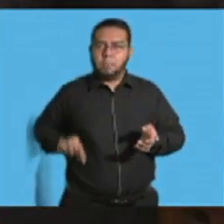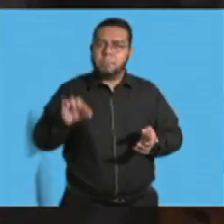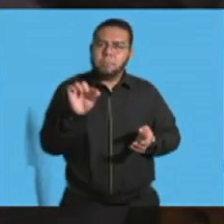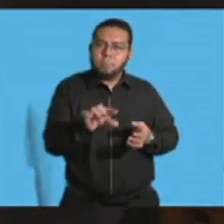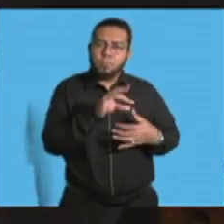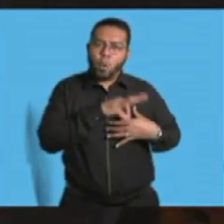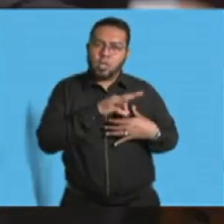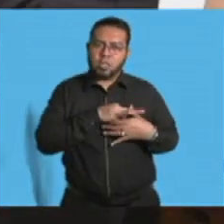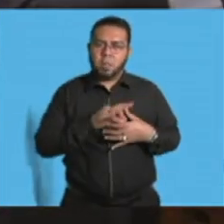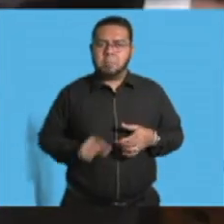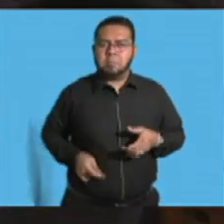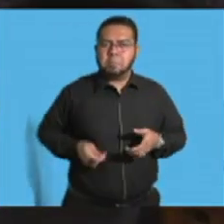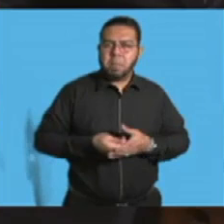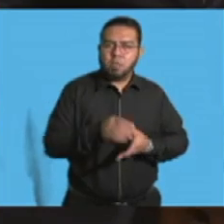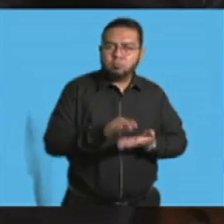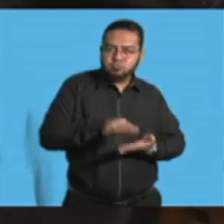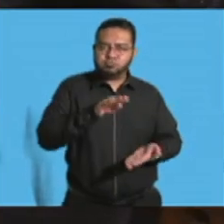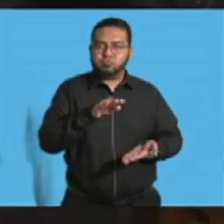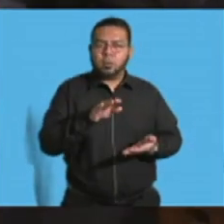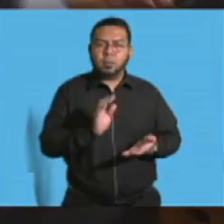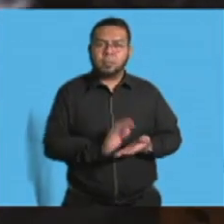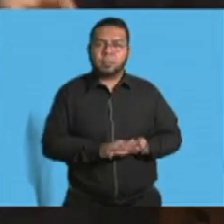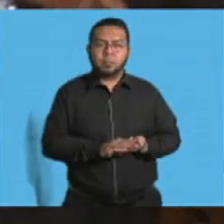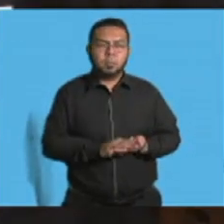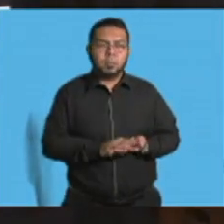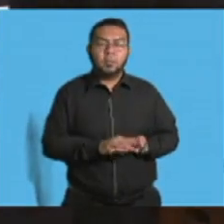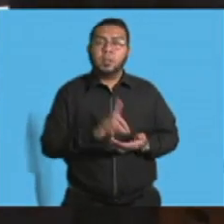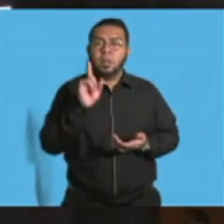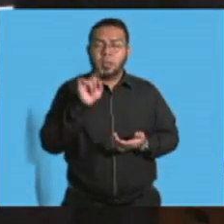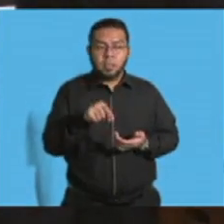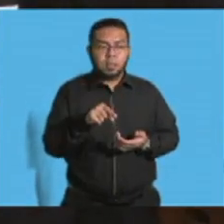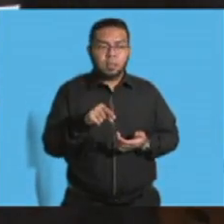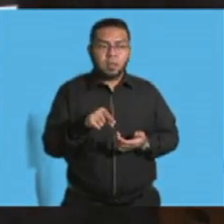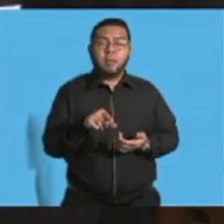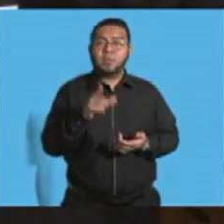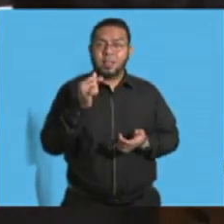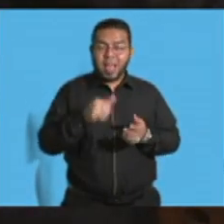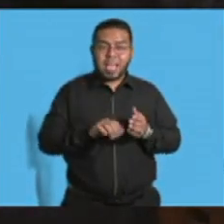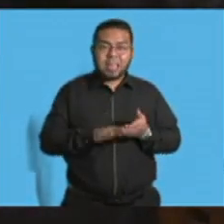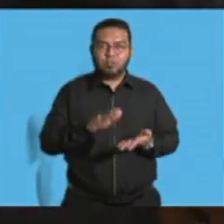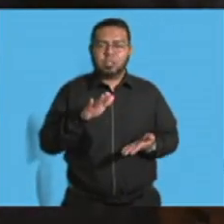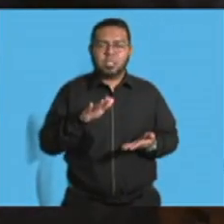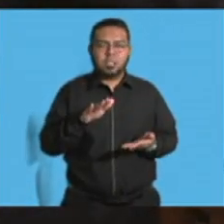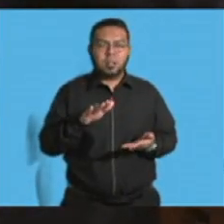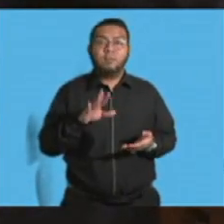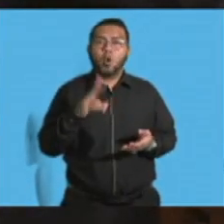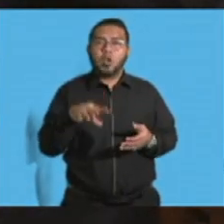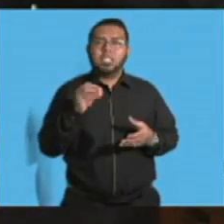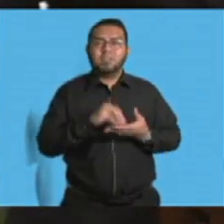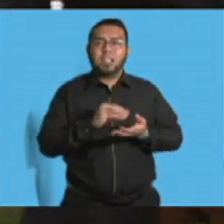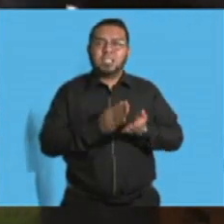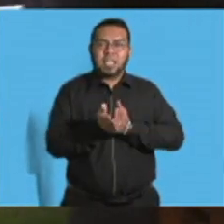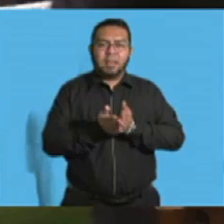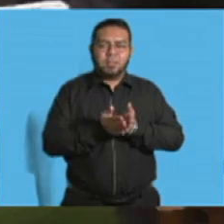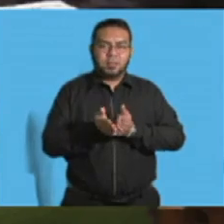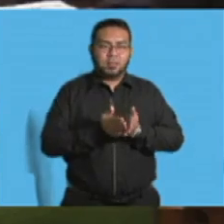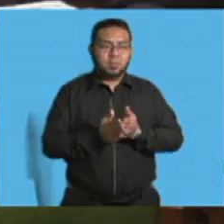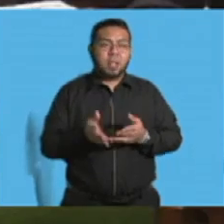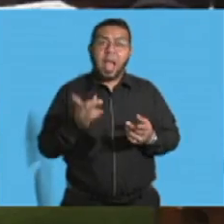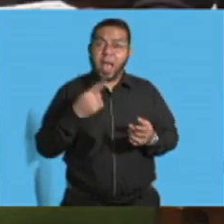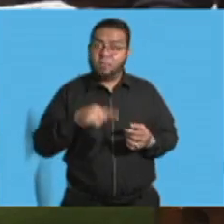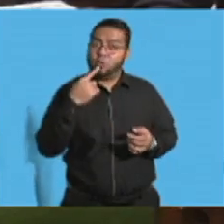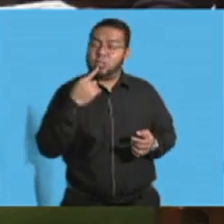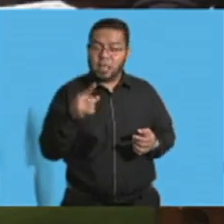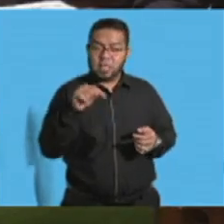Speaker. The system actually allows for that. The salaries actually, Madam Speaker, have increased for civil servants. Madam Speaker, I have to say